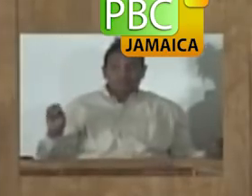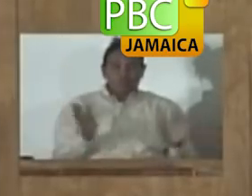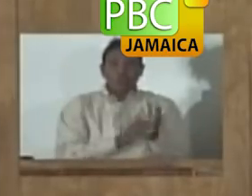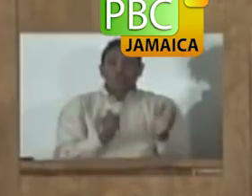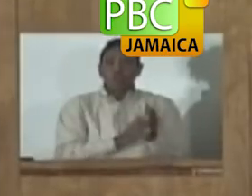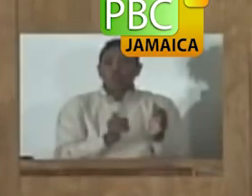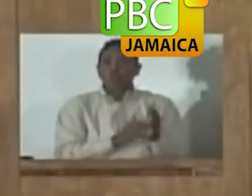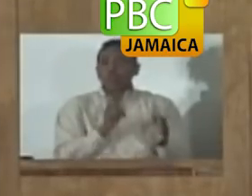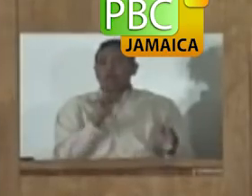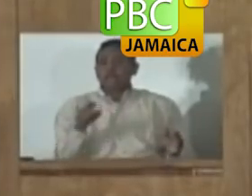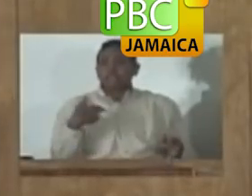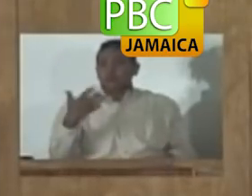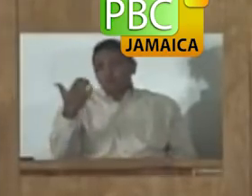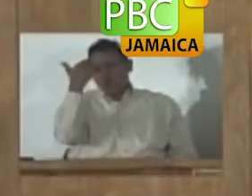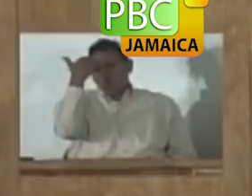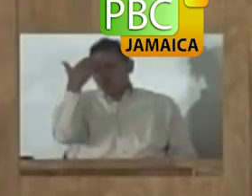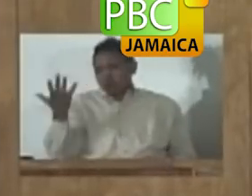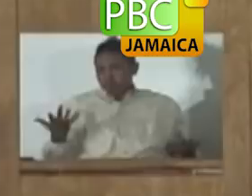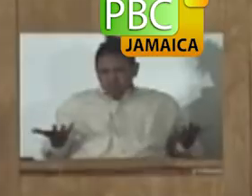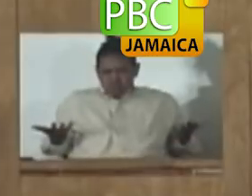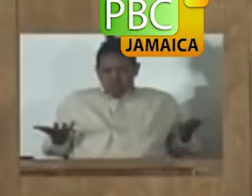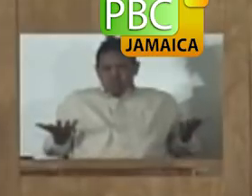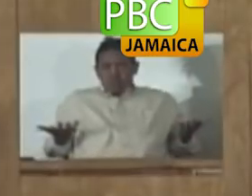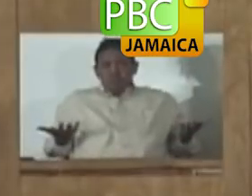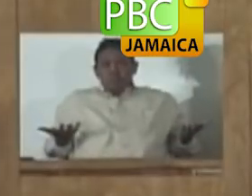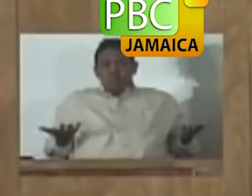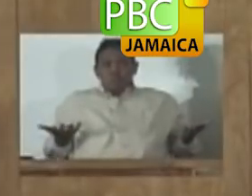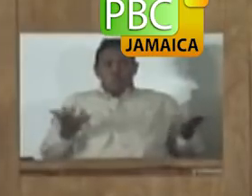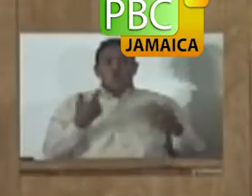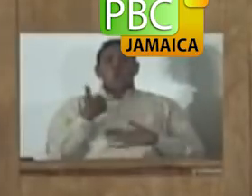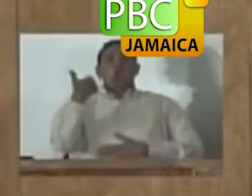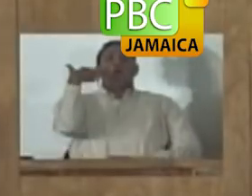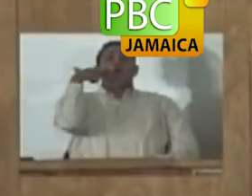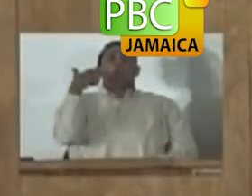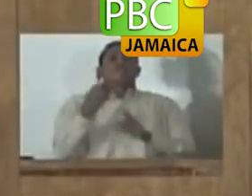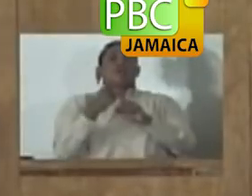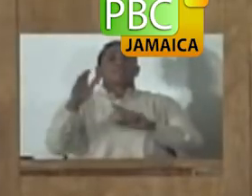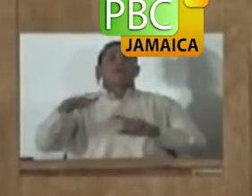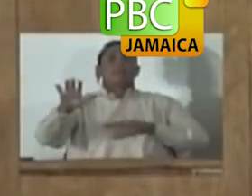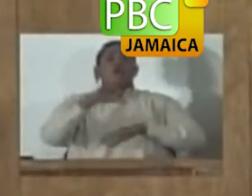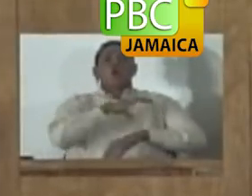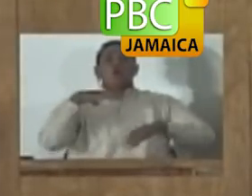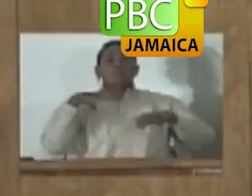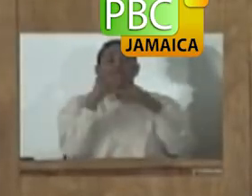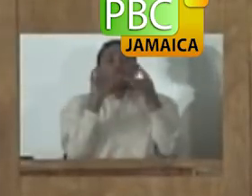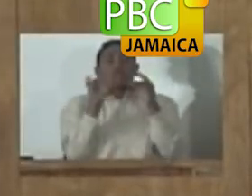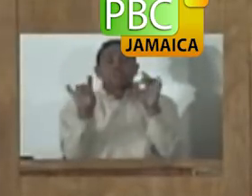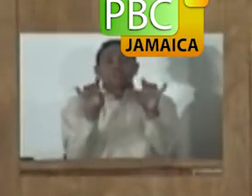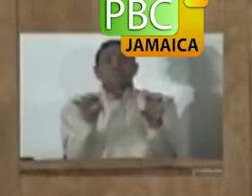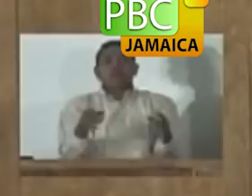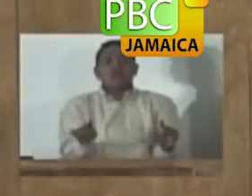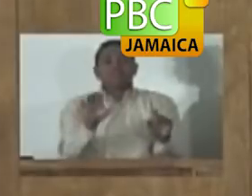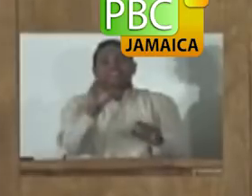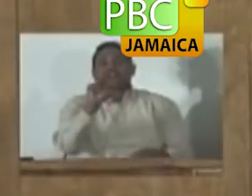I want to know, for the parties, given what I've heard coming out of parliamentary committee and the